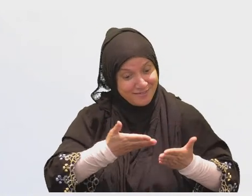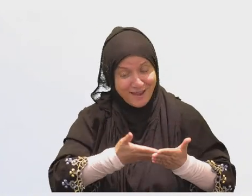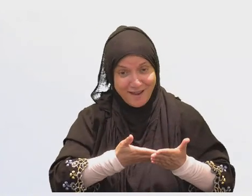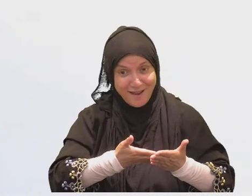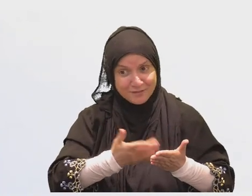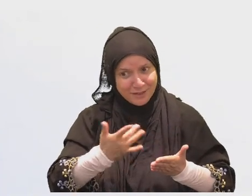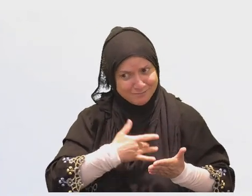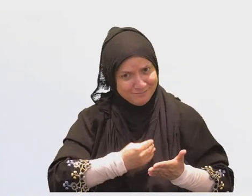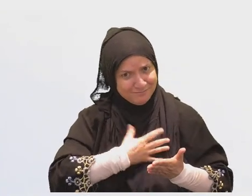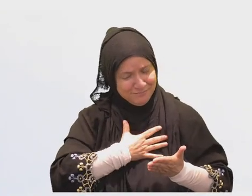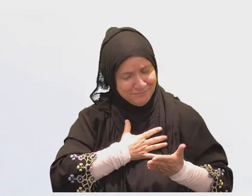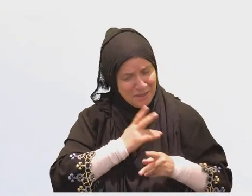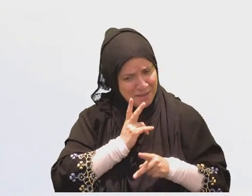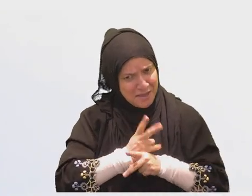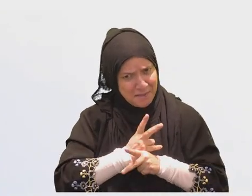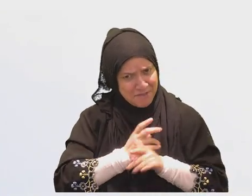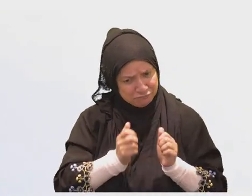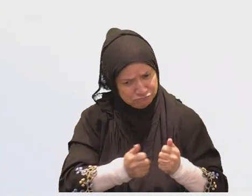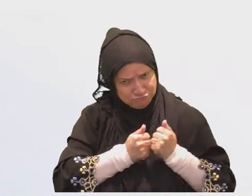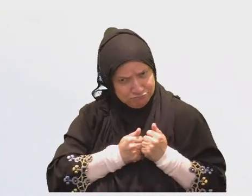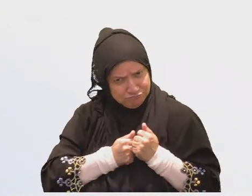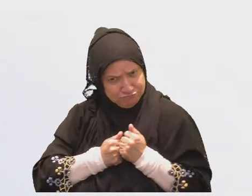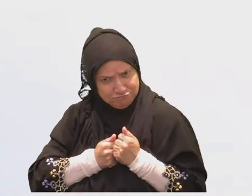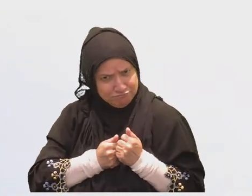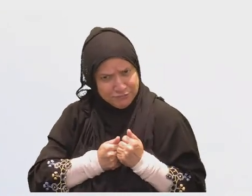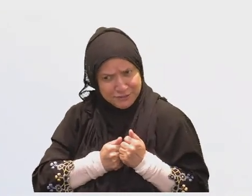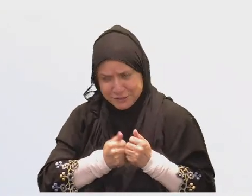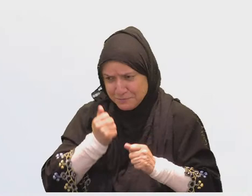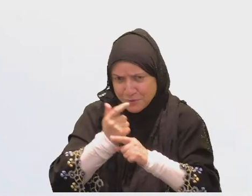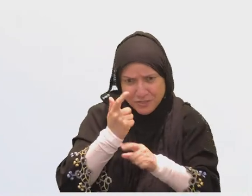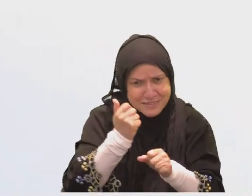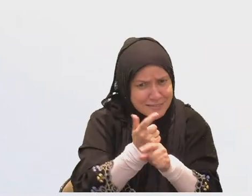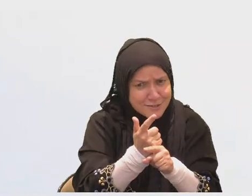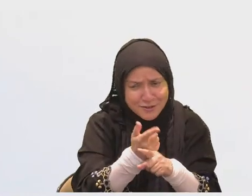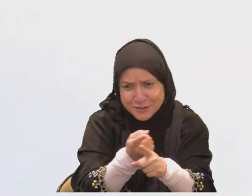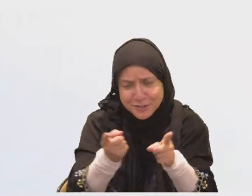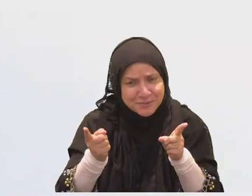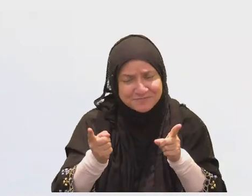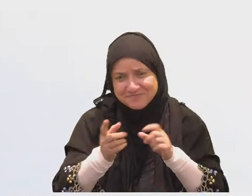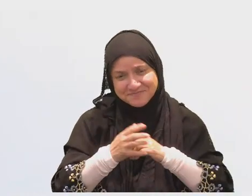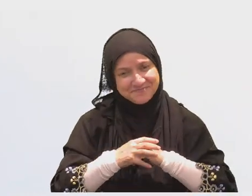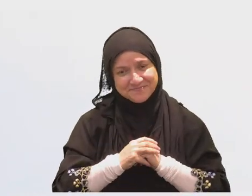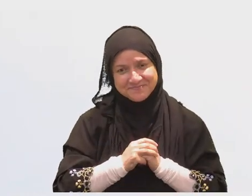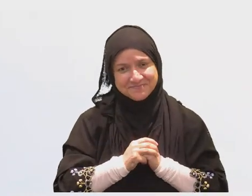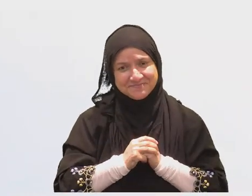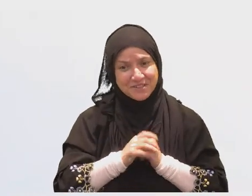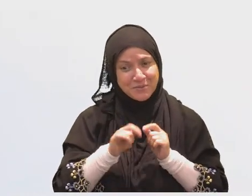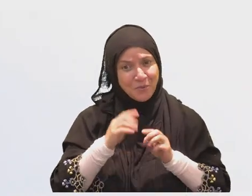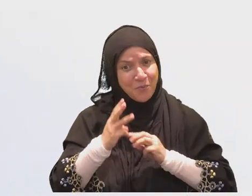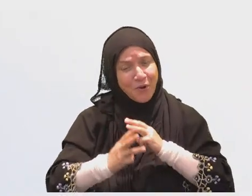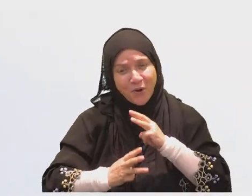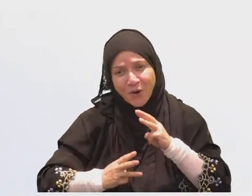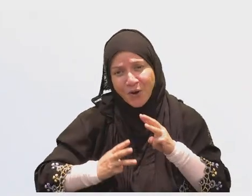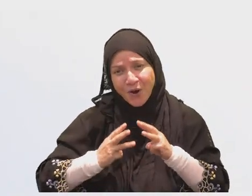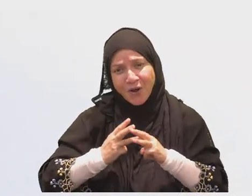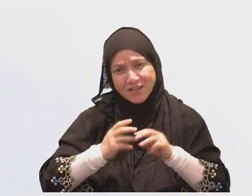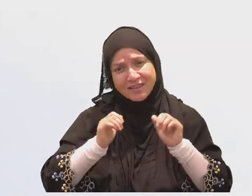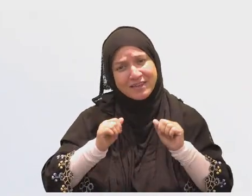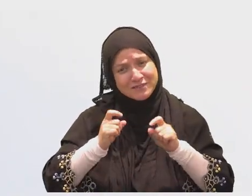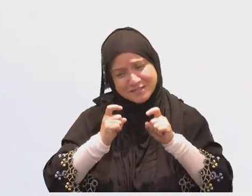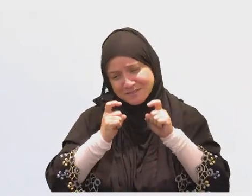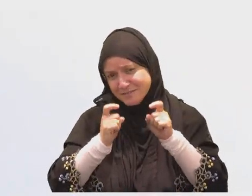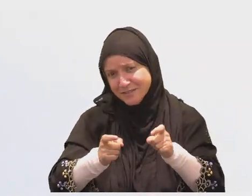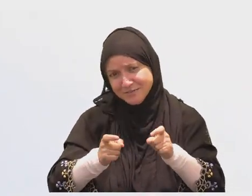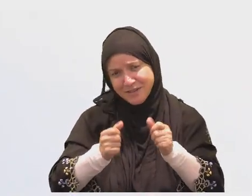the world can give you everything, but it can't give you salvation. The world can't give you everything. It can give you many things. It can't